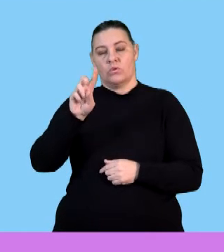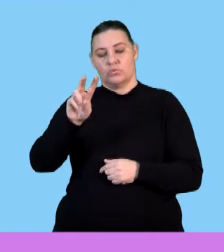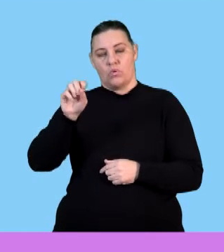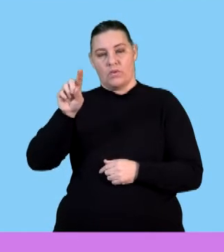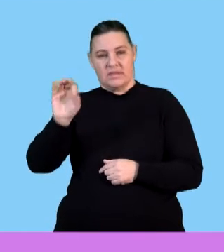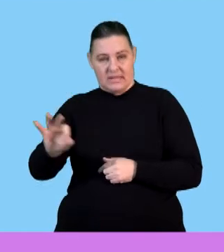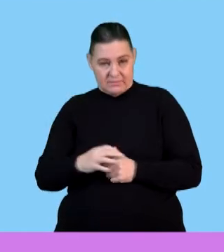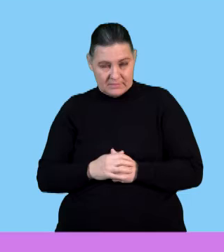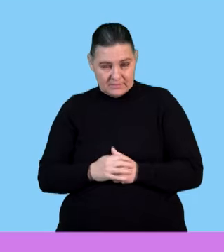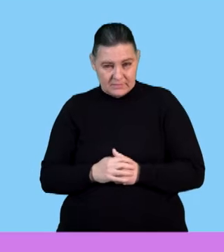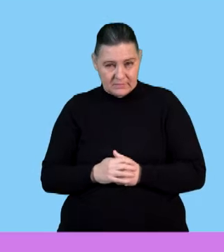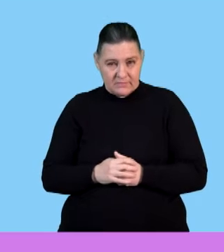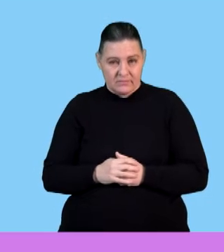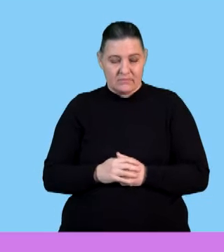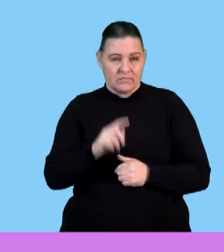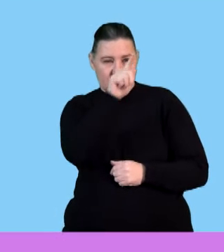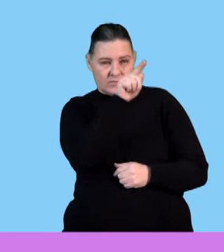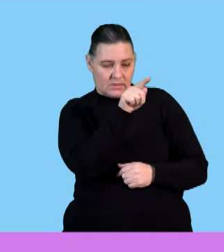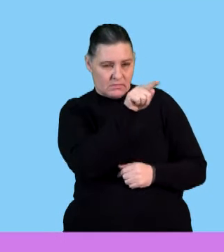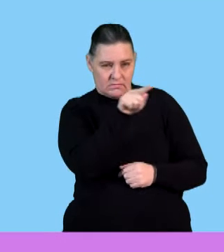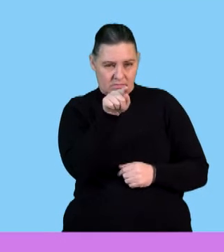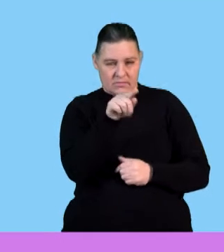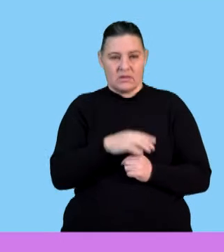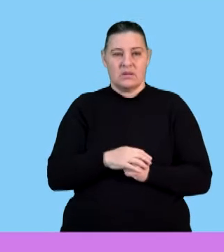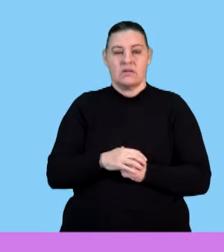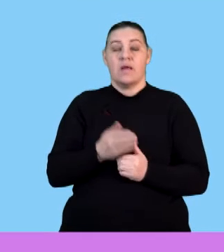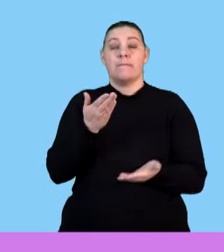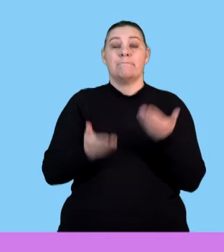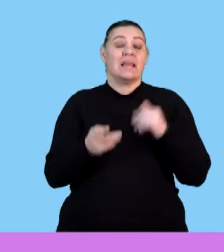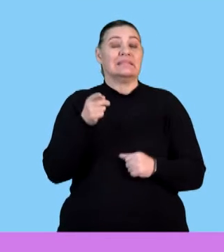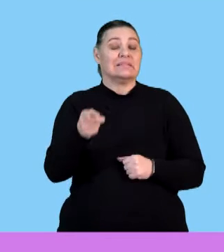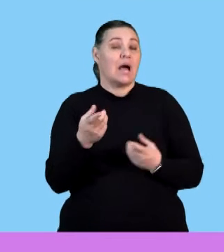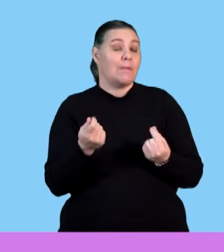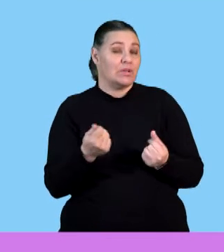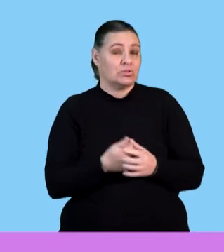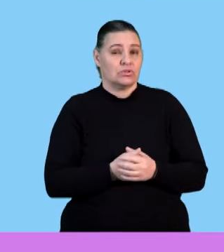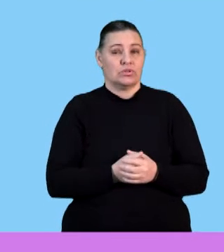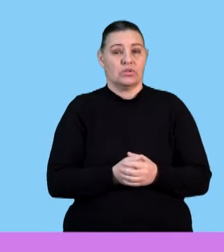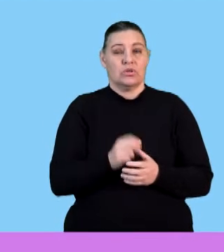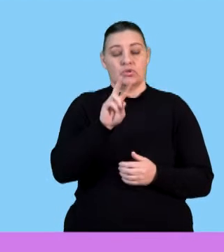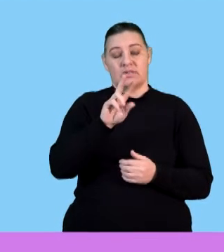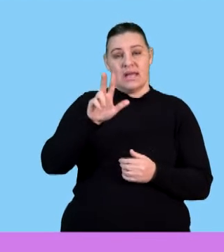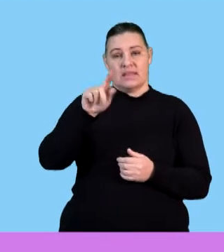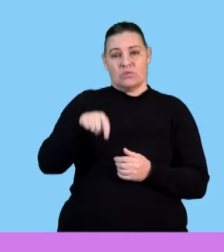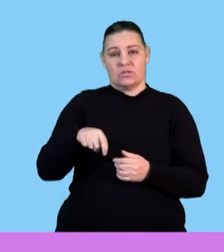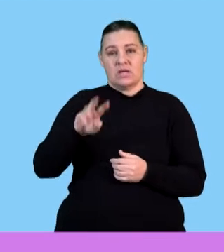19/04/2013. So here's the date, 19th of the 4th, the bank balance, there it is,